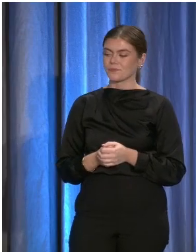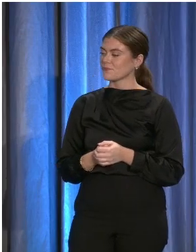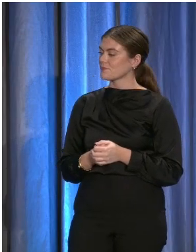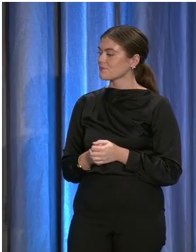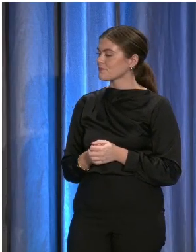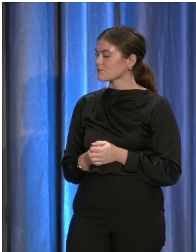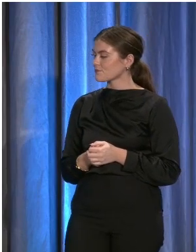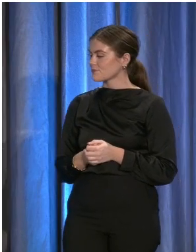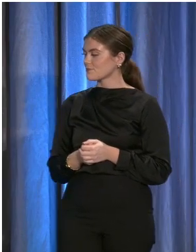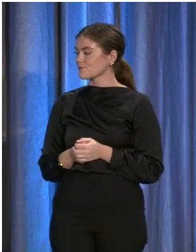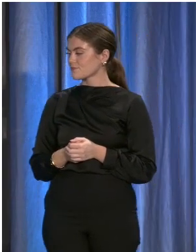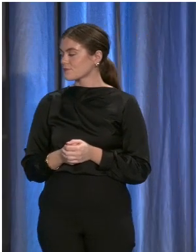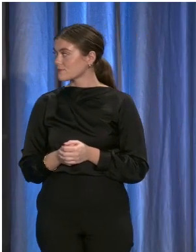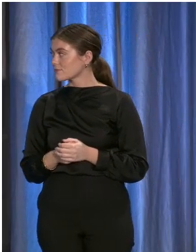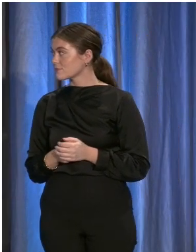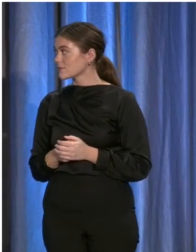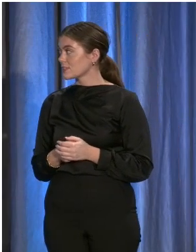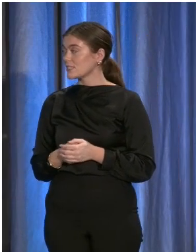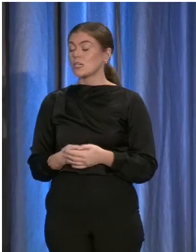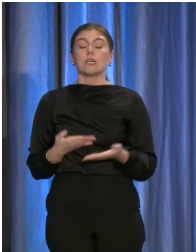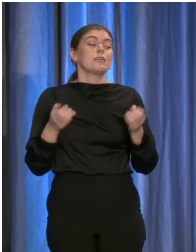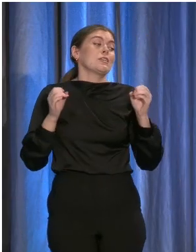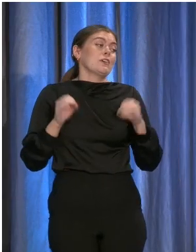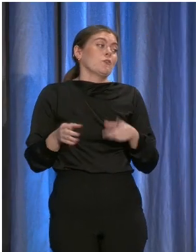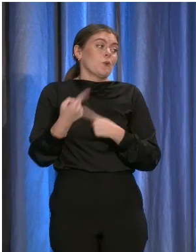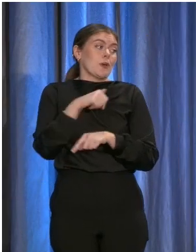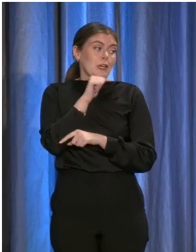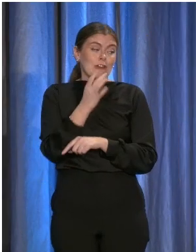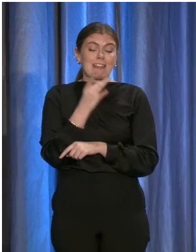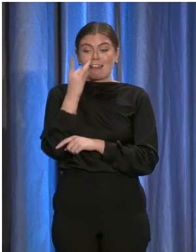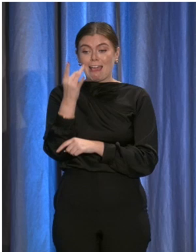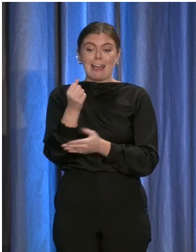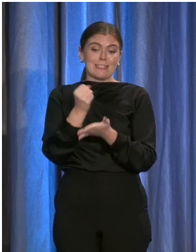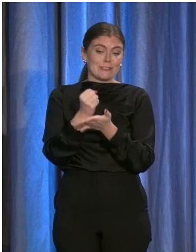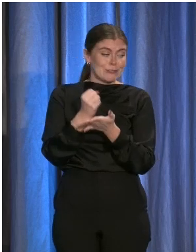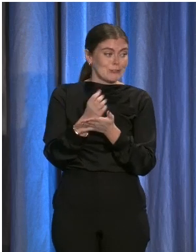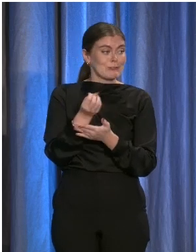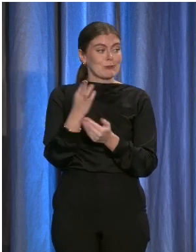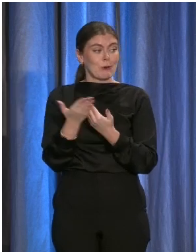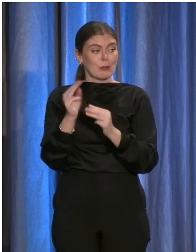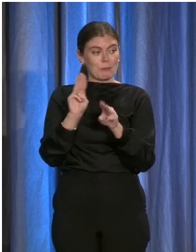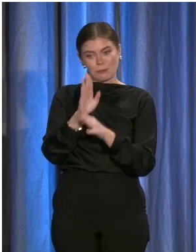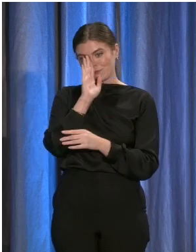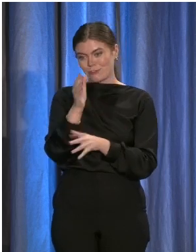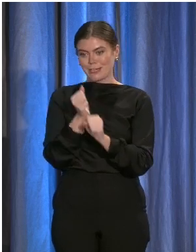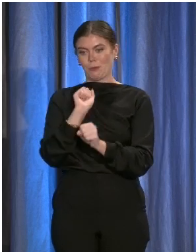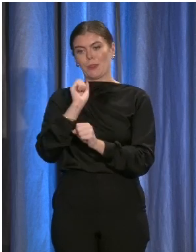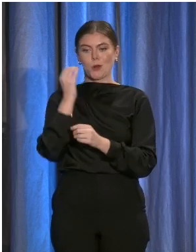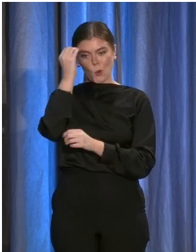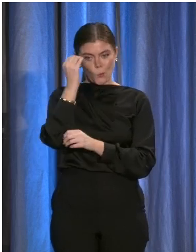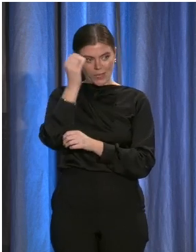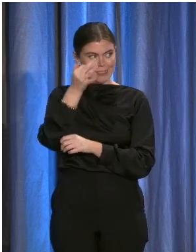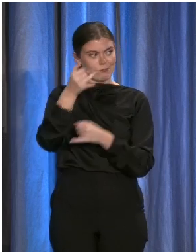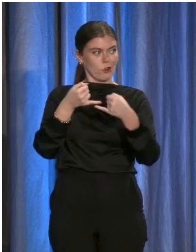Thank you, Debs. So obviously we didn't ask participating children and young people directly about their opinions of